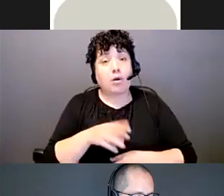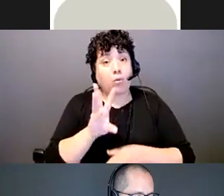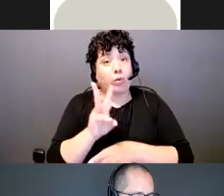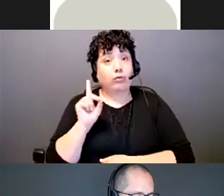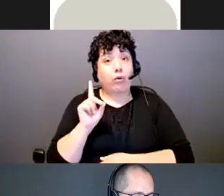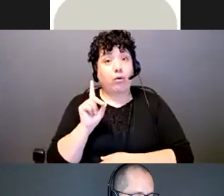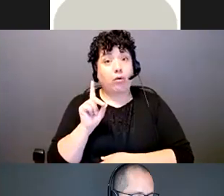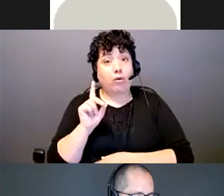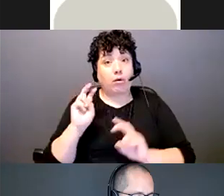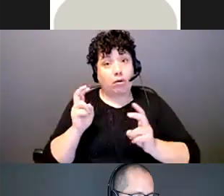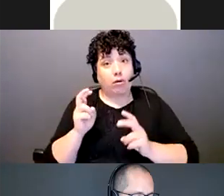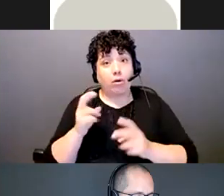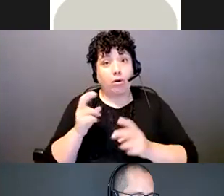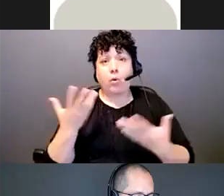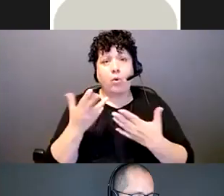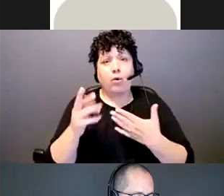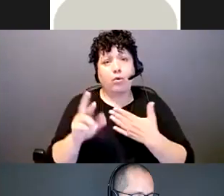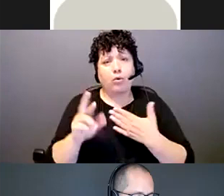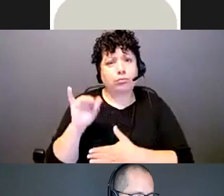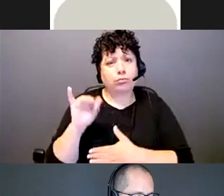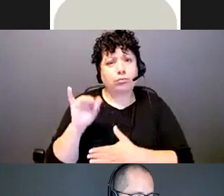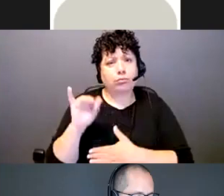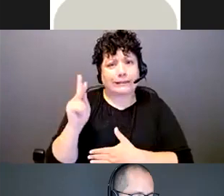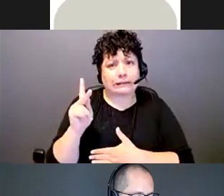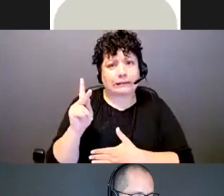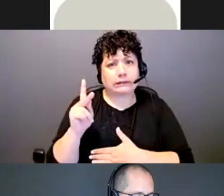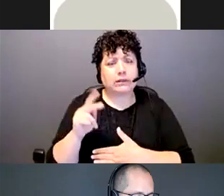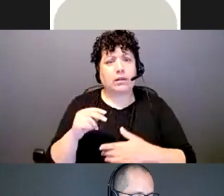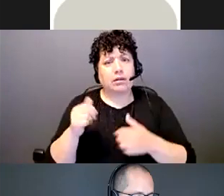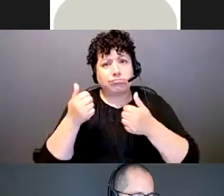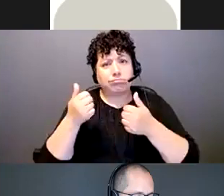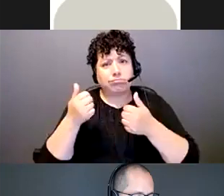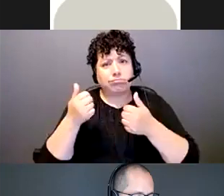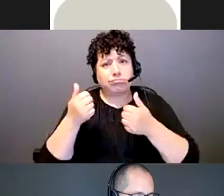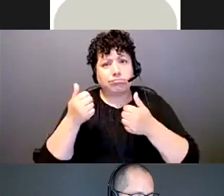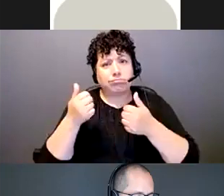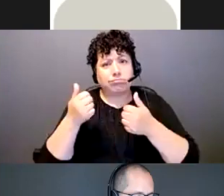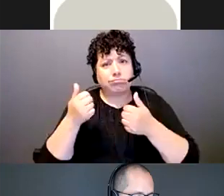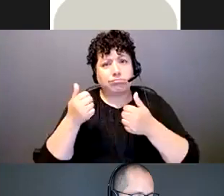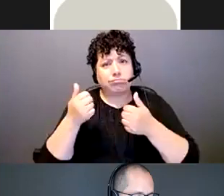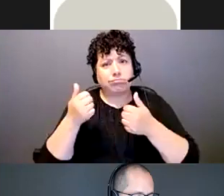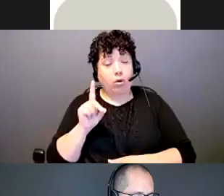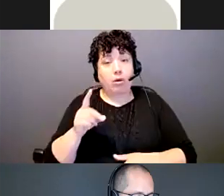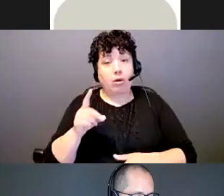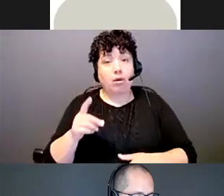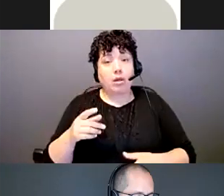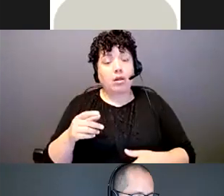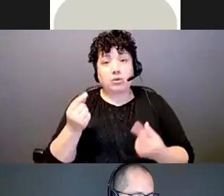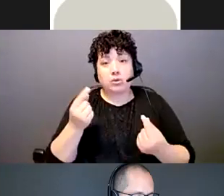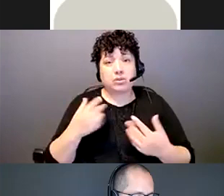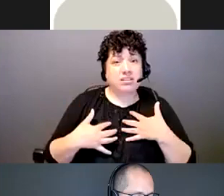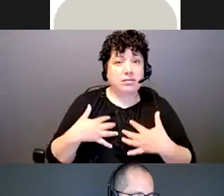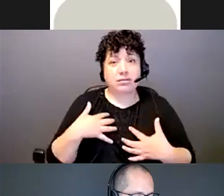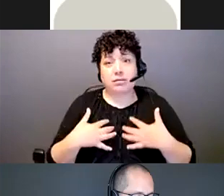we know that alcohol withdrawal occurs within 8 to 12 hours after the last drink. So if you're the person